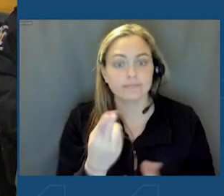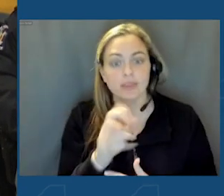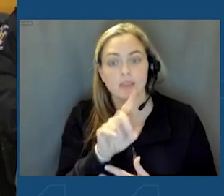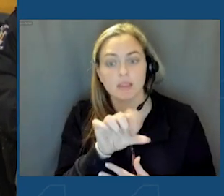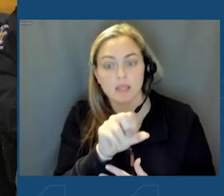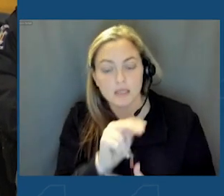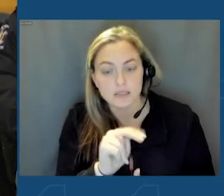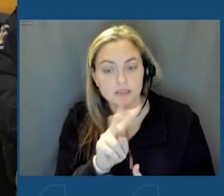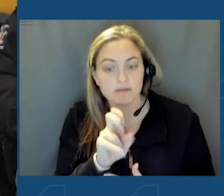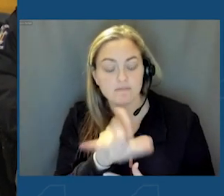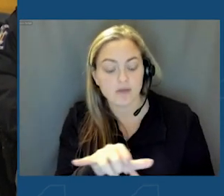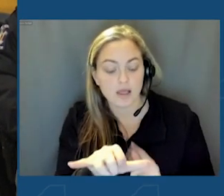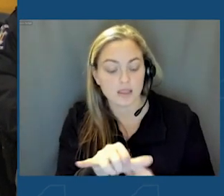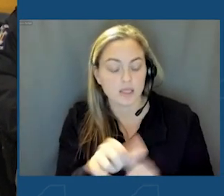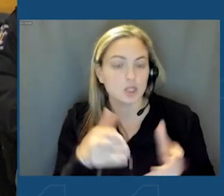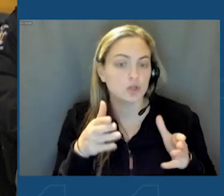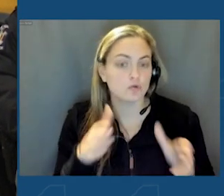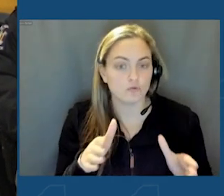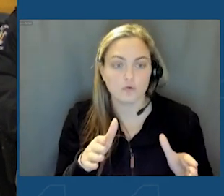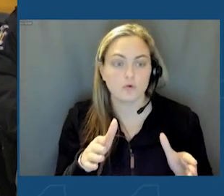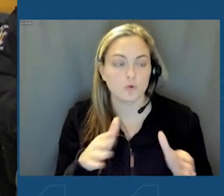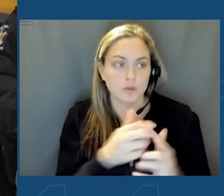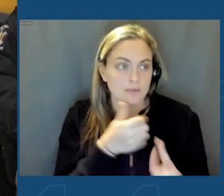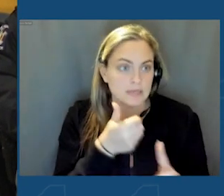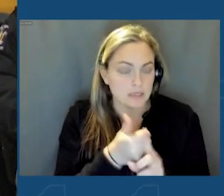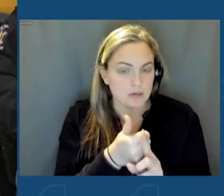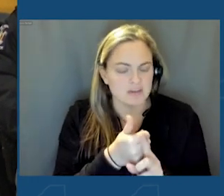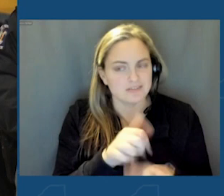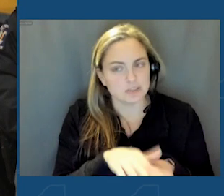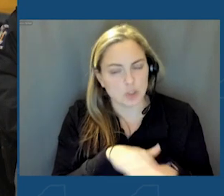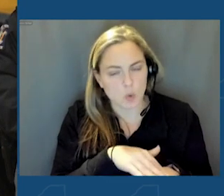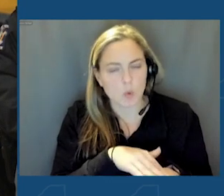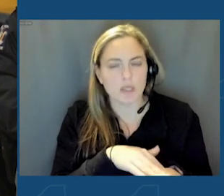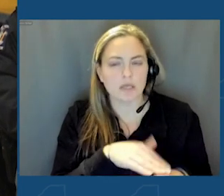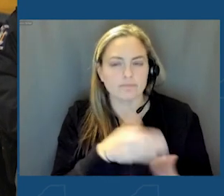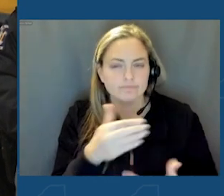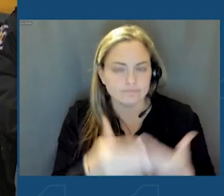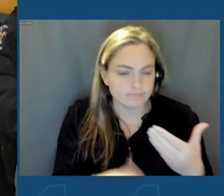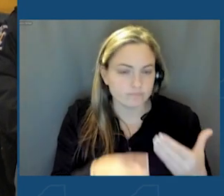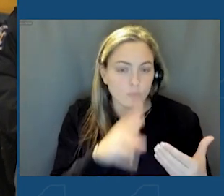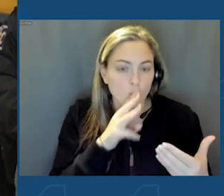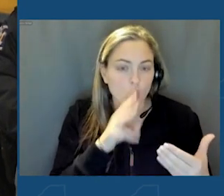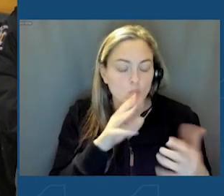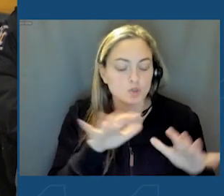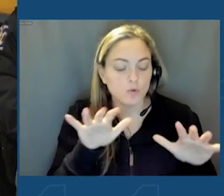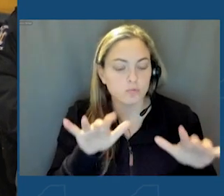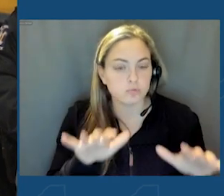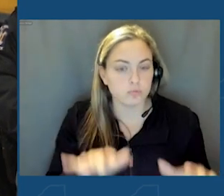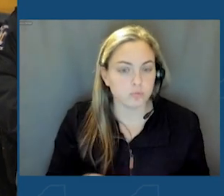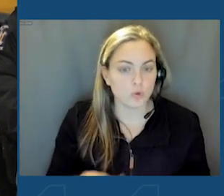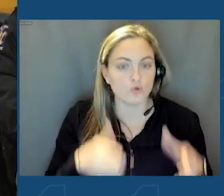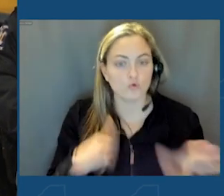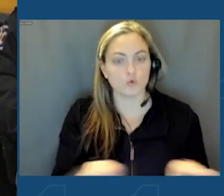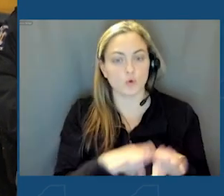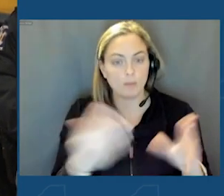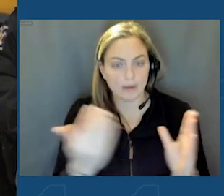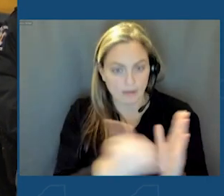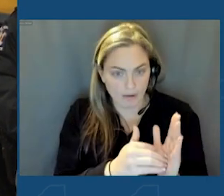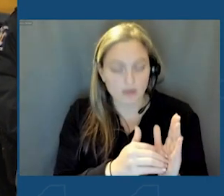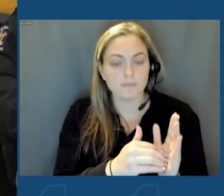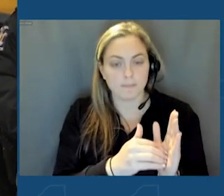the roadways that had been impacted are slowly the waters are receding the roads are opening up again in those areas